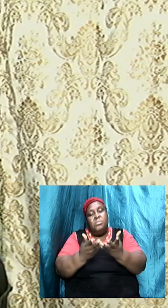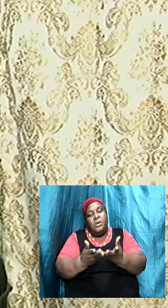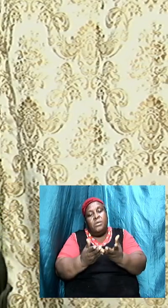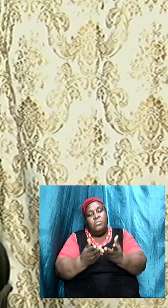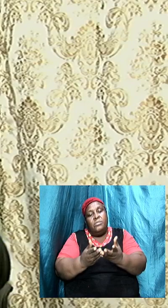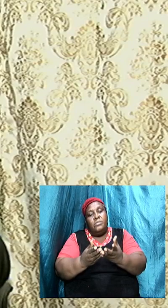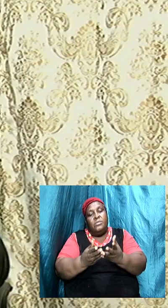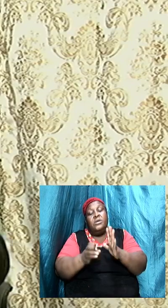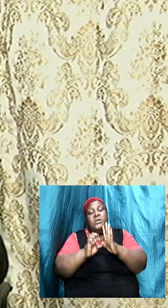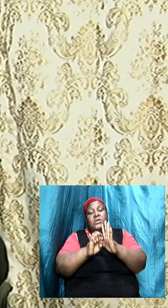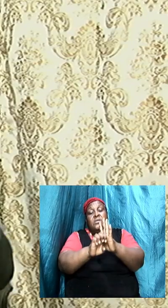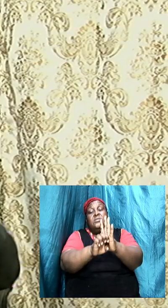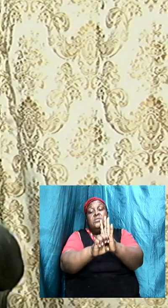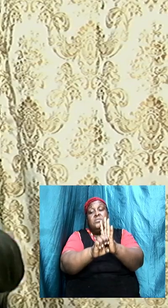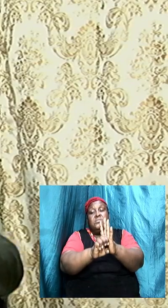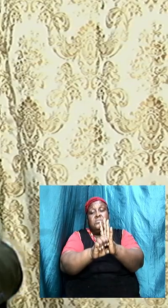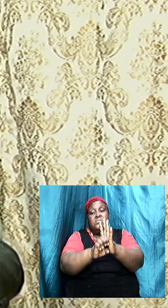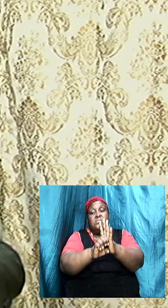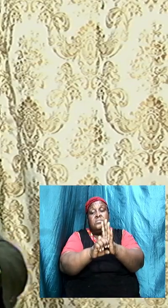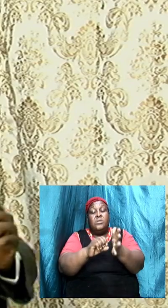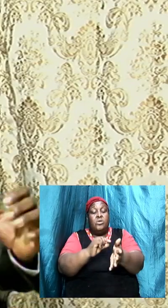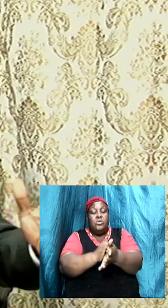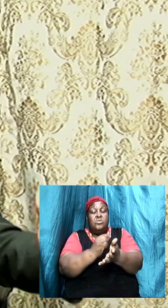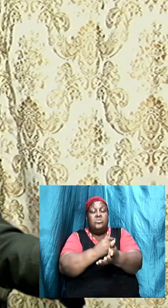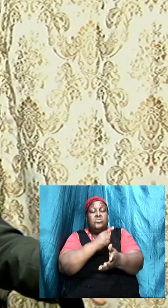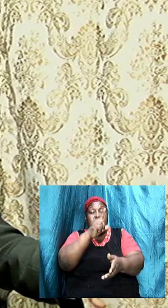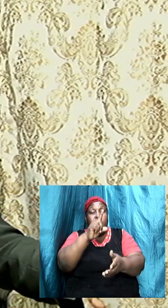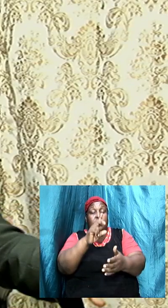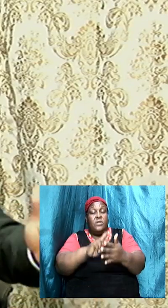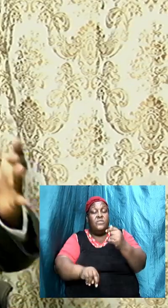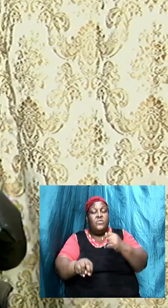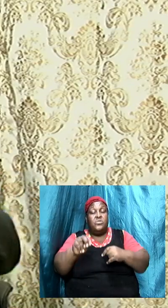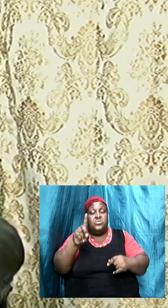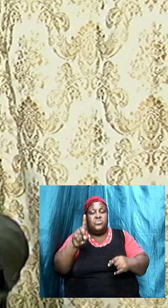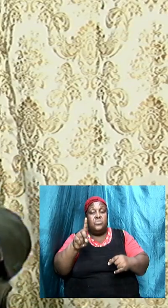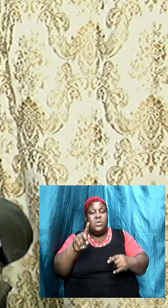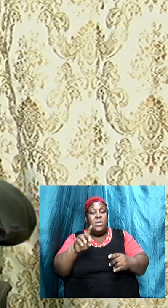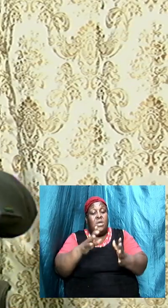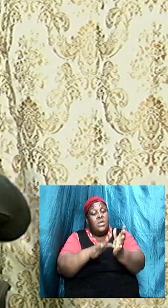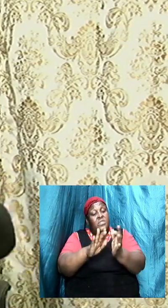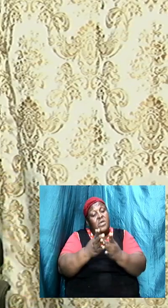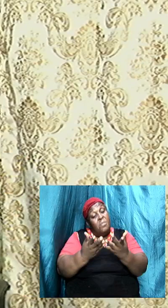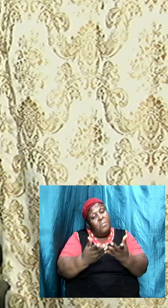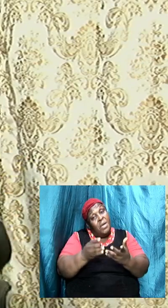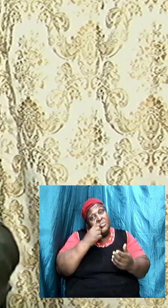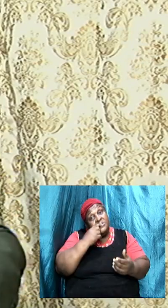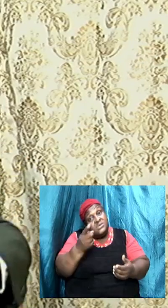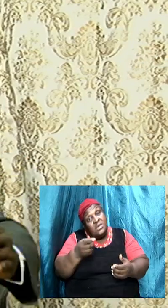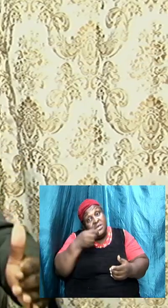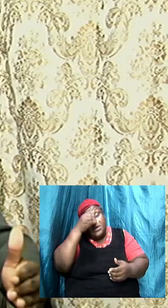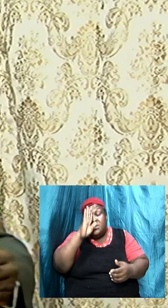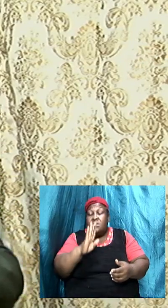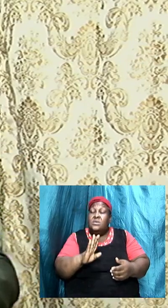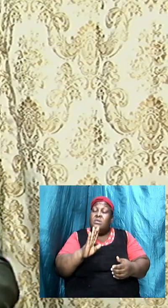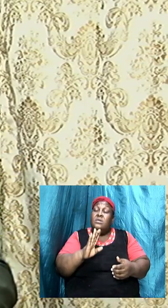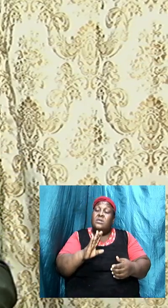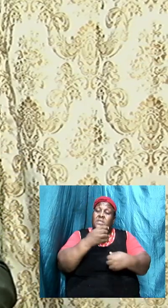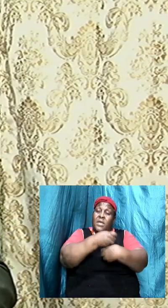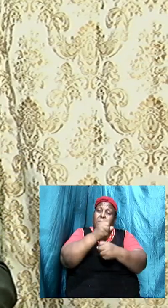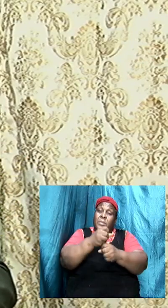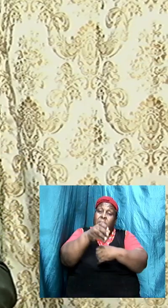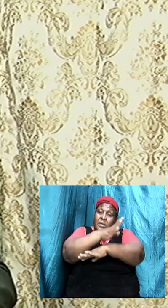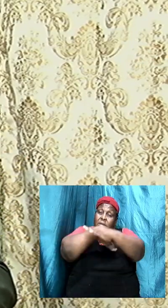example, if we look at Genesis 1 verse 1, when we talk about the creation, the Bible says it is God that created the heaven and the